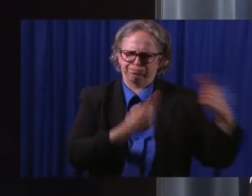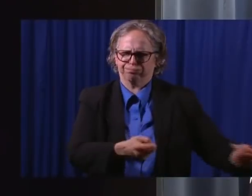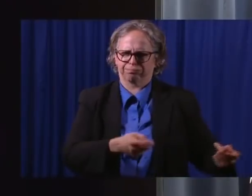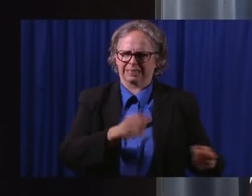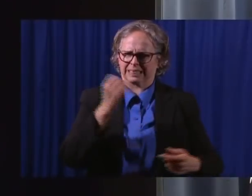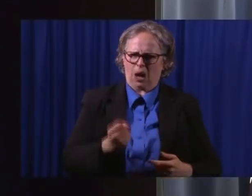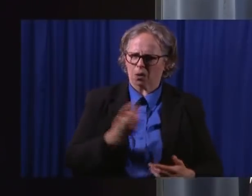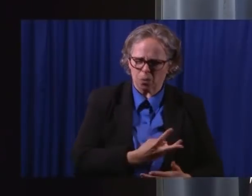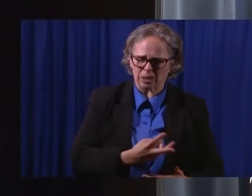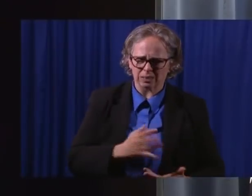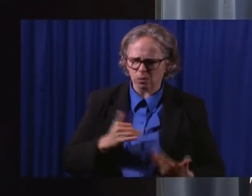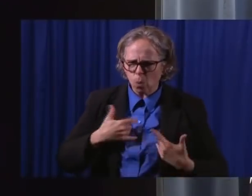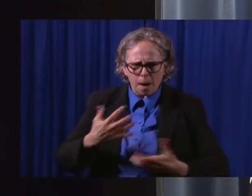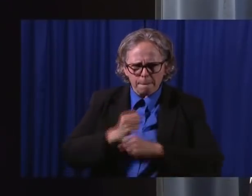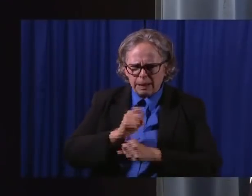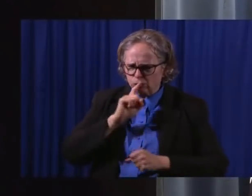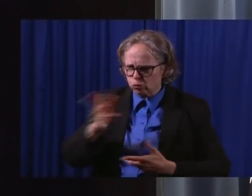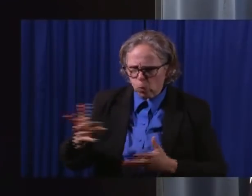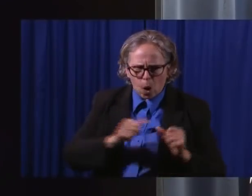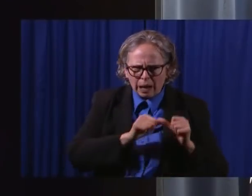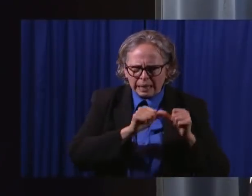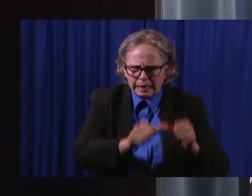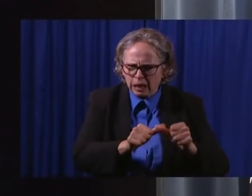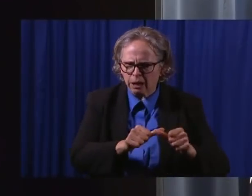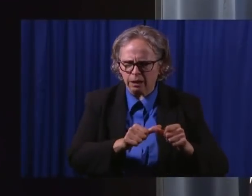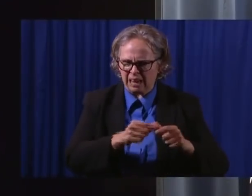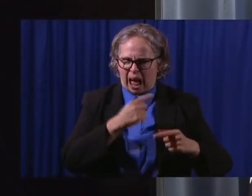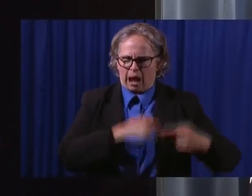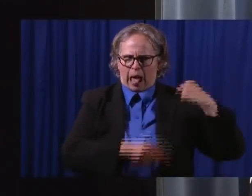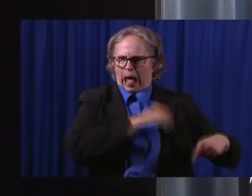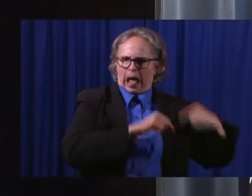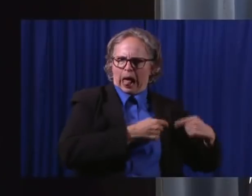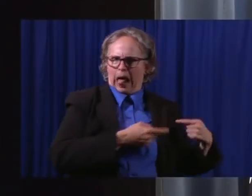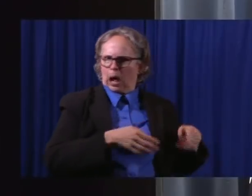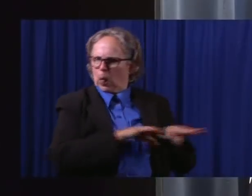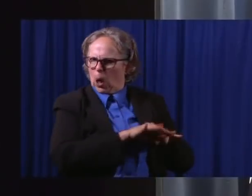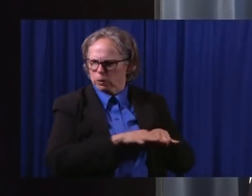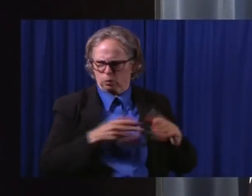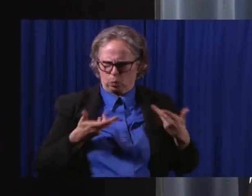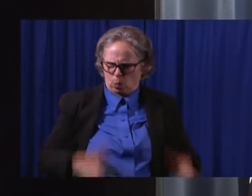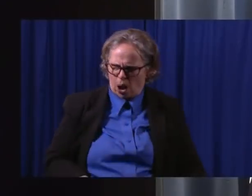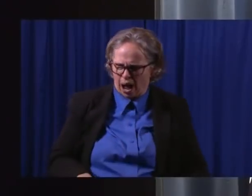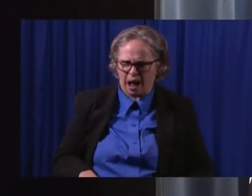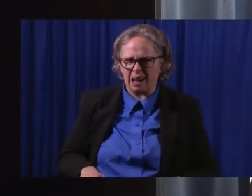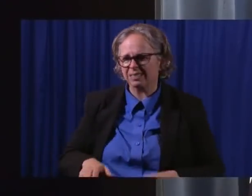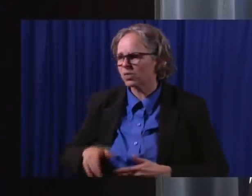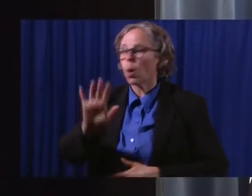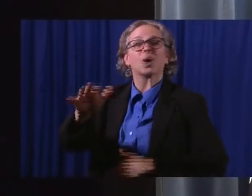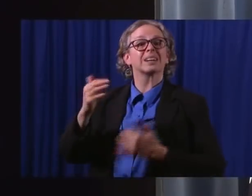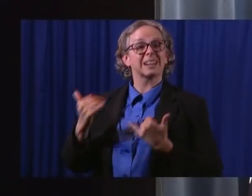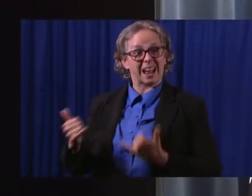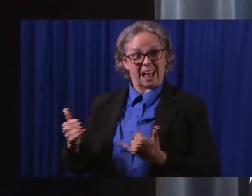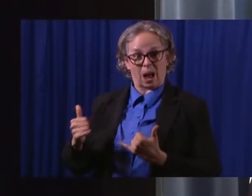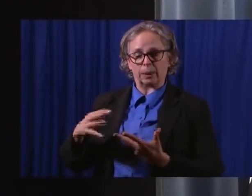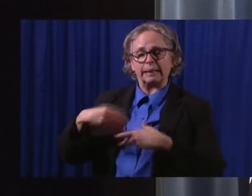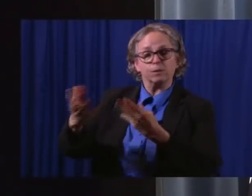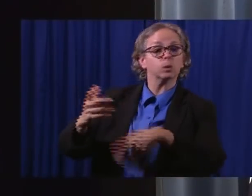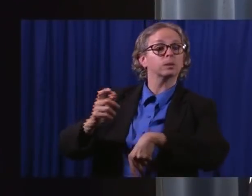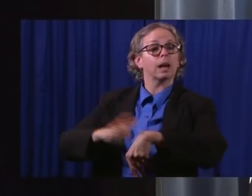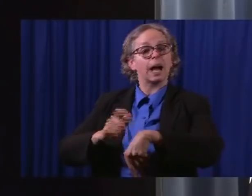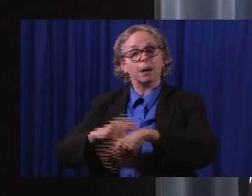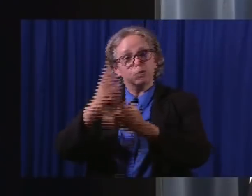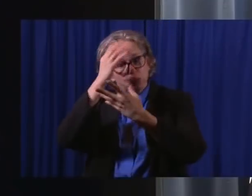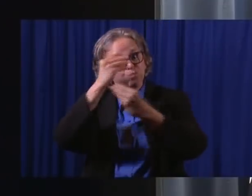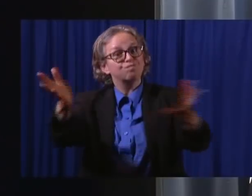not backwards. And I want to just give you a little bit of an opportunity to share with the public about what